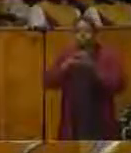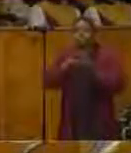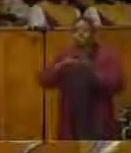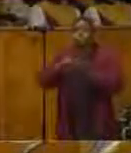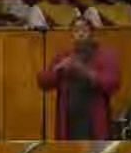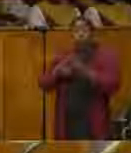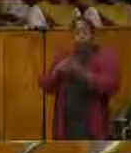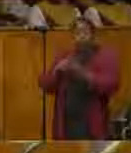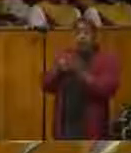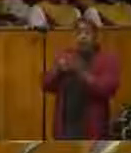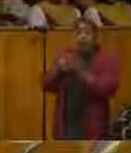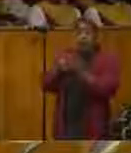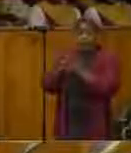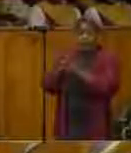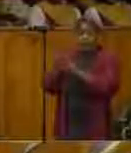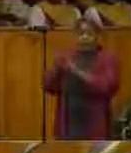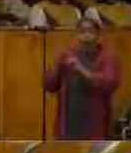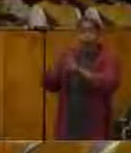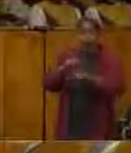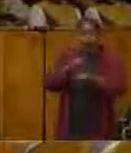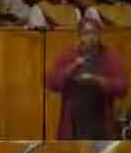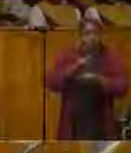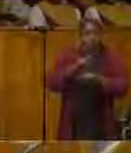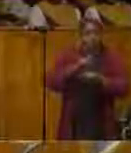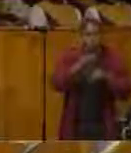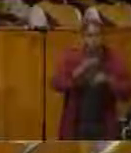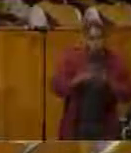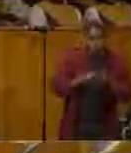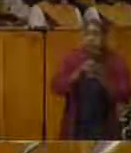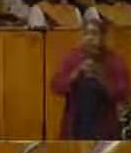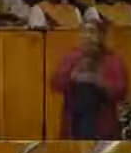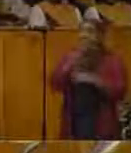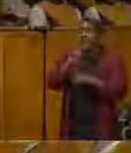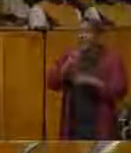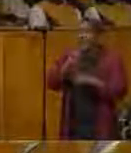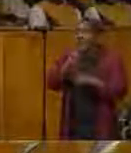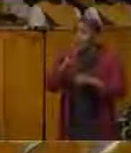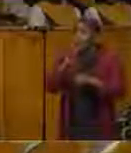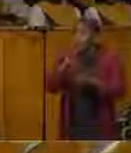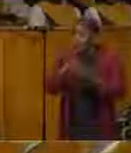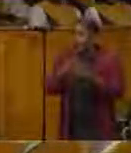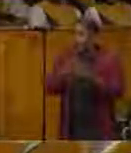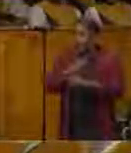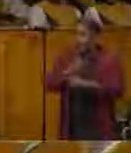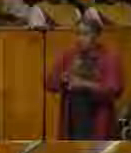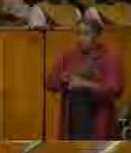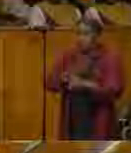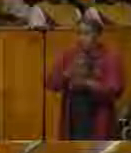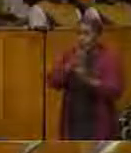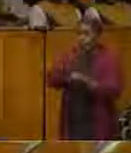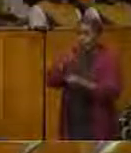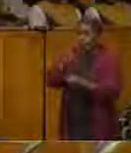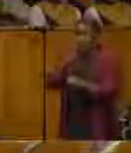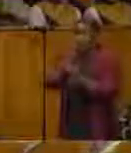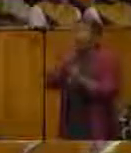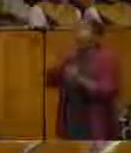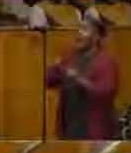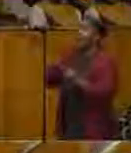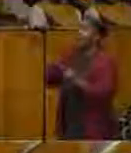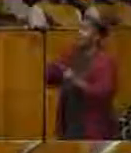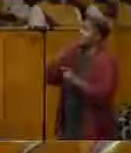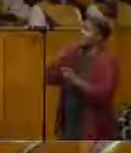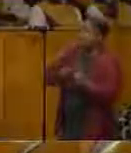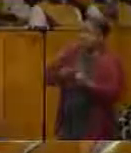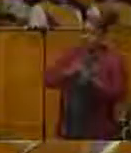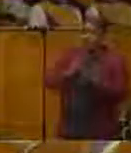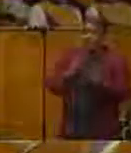deserves before I go to Nordstrom, before I make my way to Neiman, before I find myself in Target. I've got to tell myself, I've